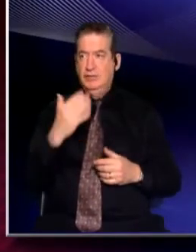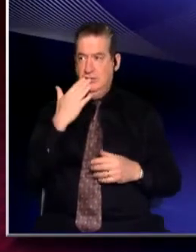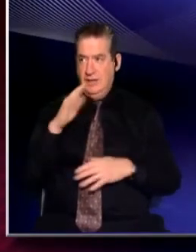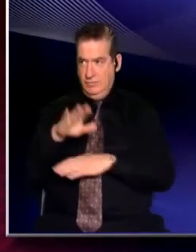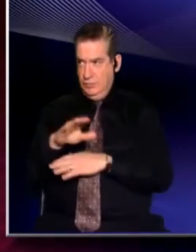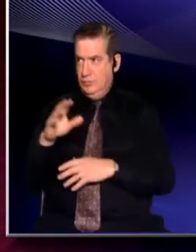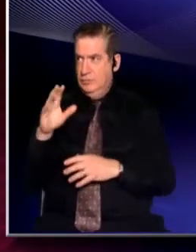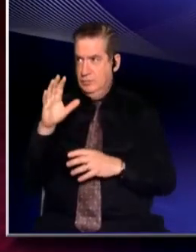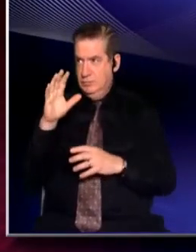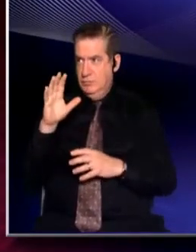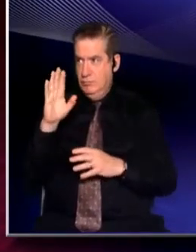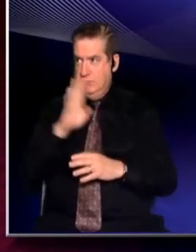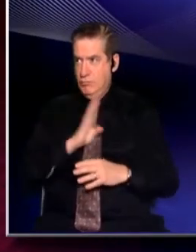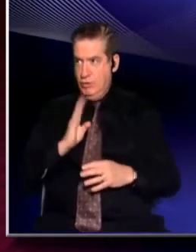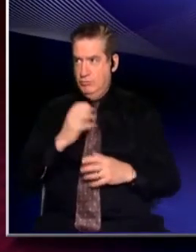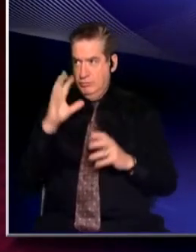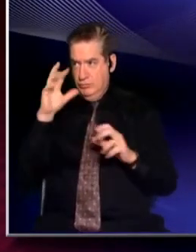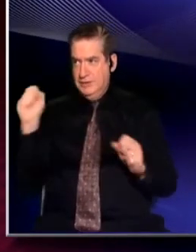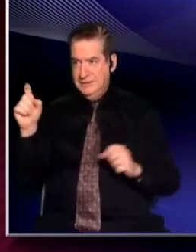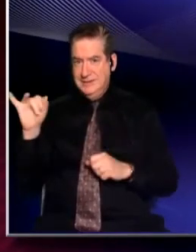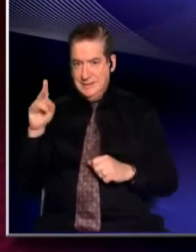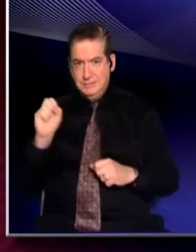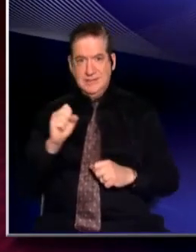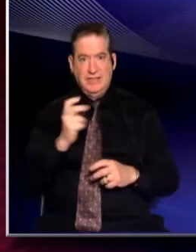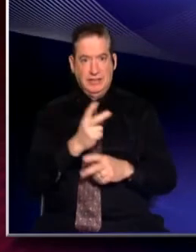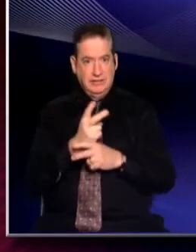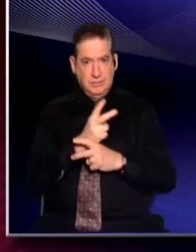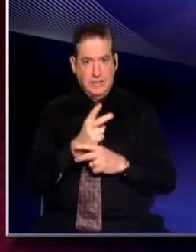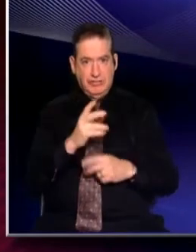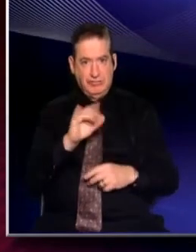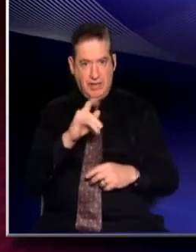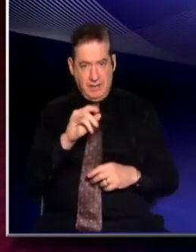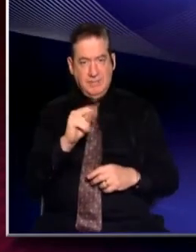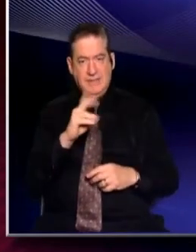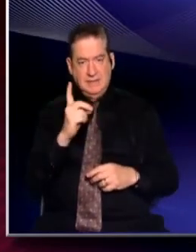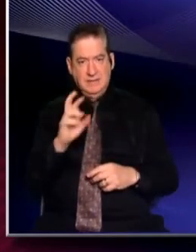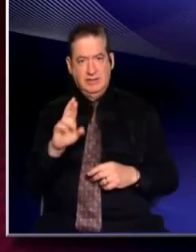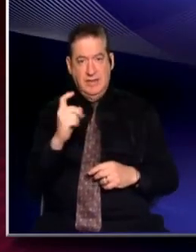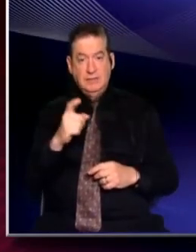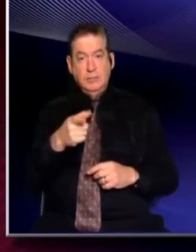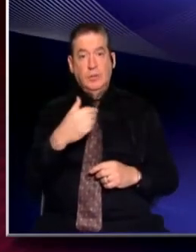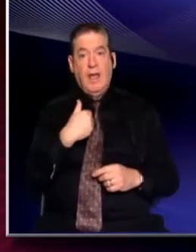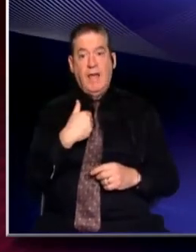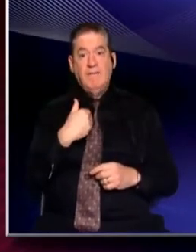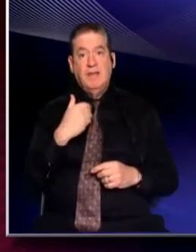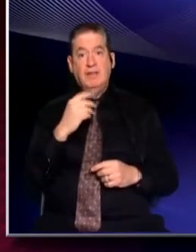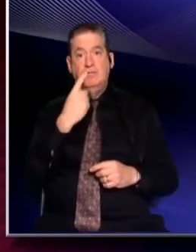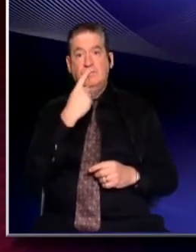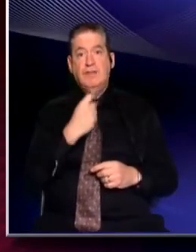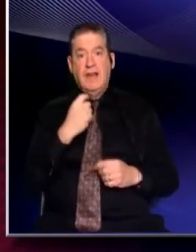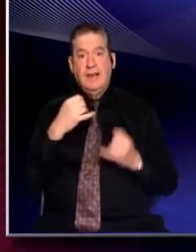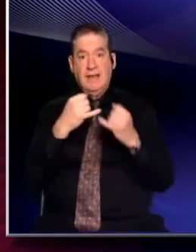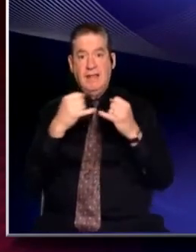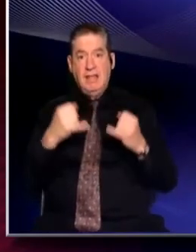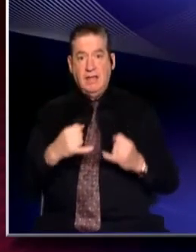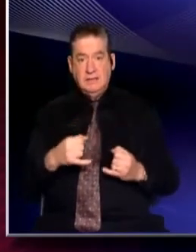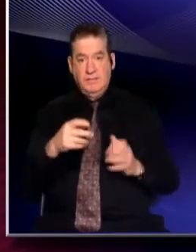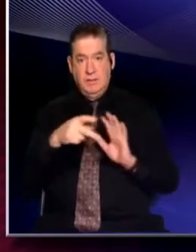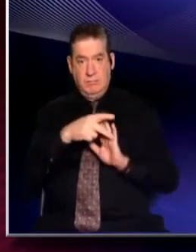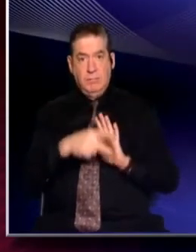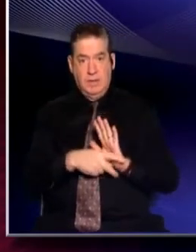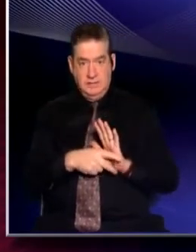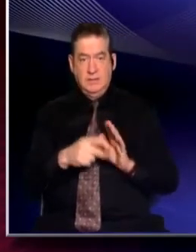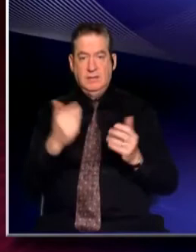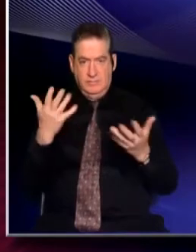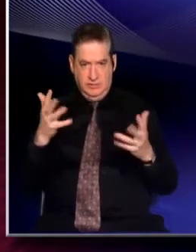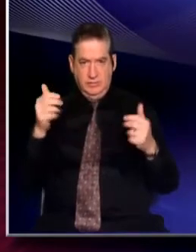board members, Superintendent Reichman, Dr. Rex. You have before you the red lines of the policies. They were posted on